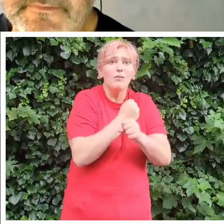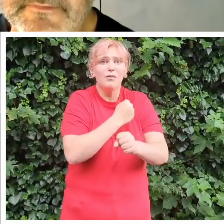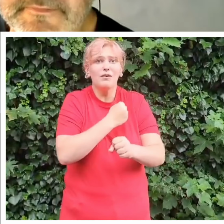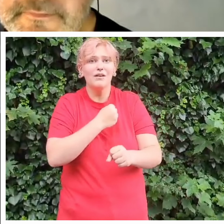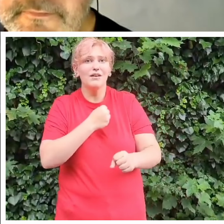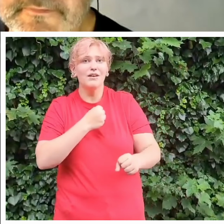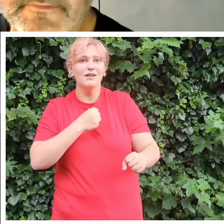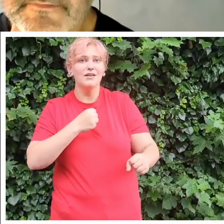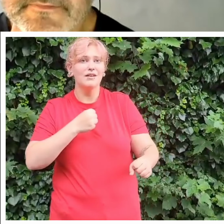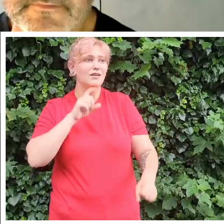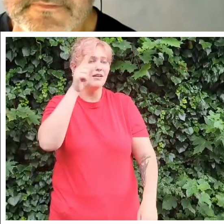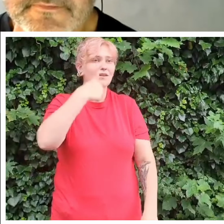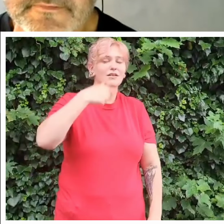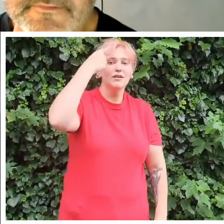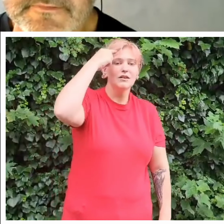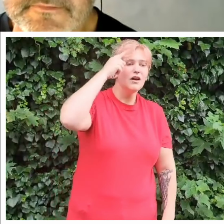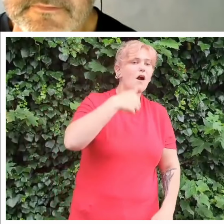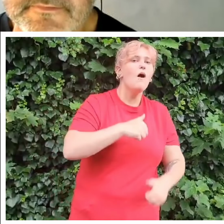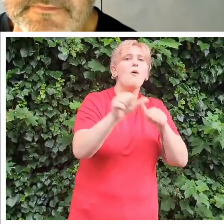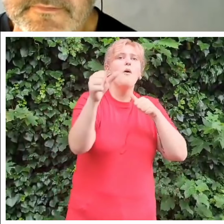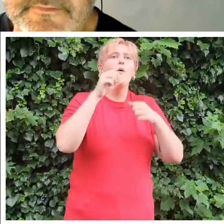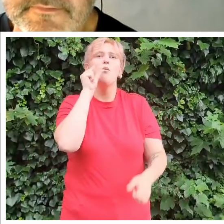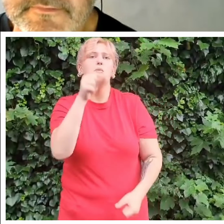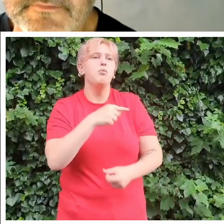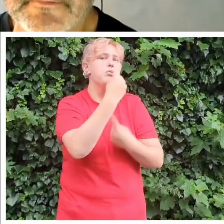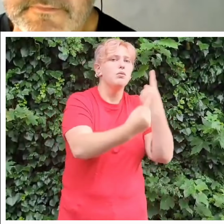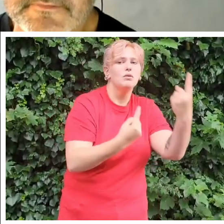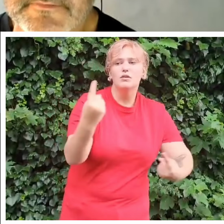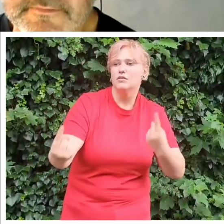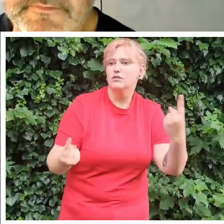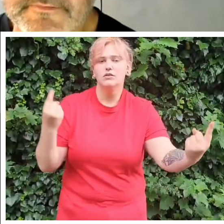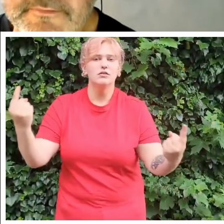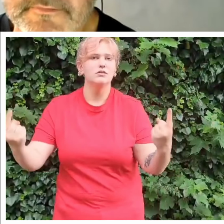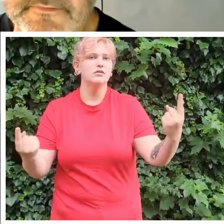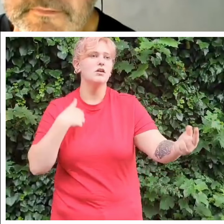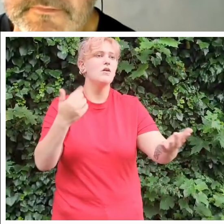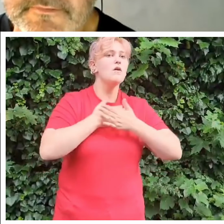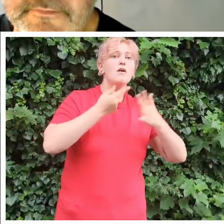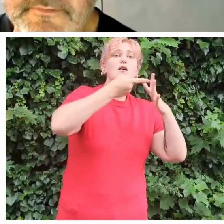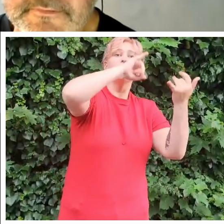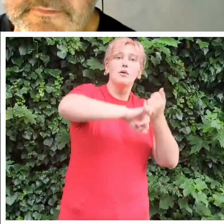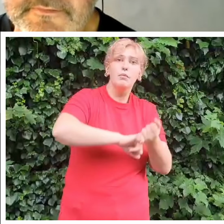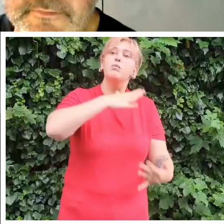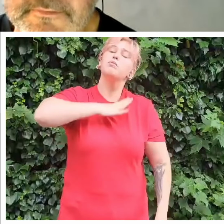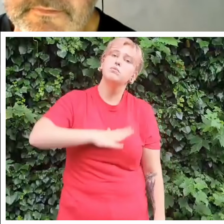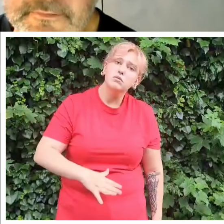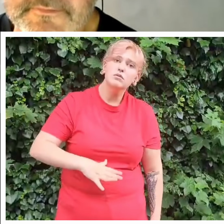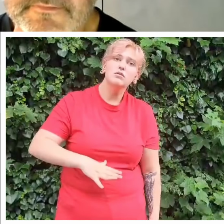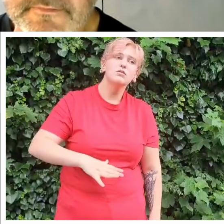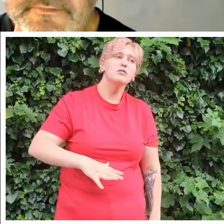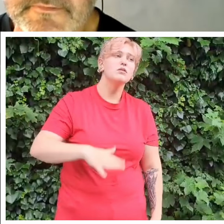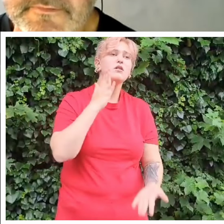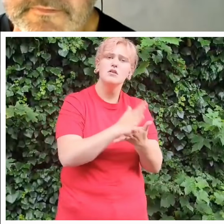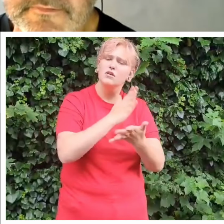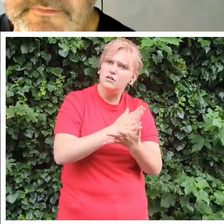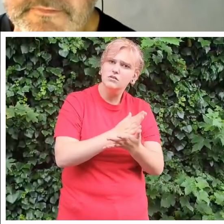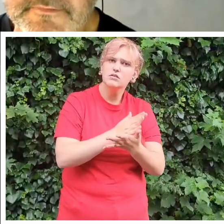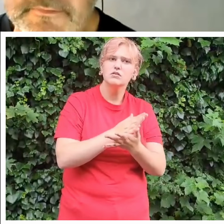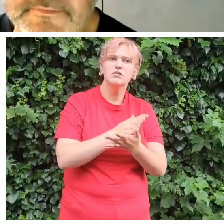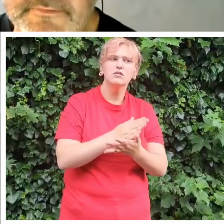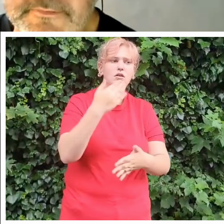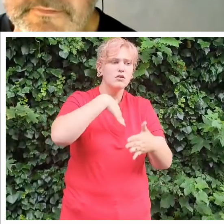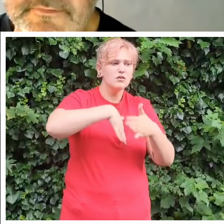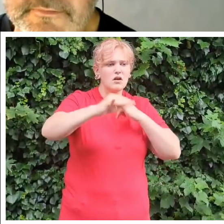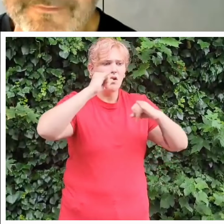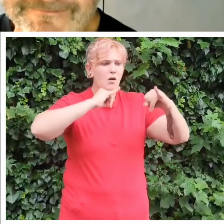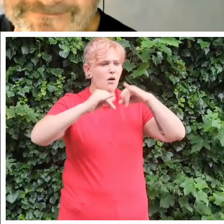it. But I think it's a great message to get across to people. And love is needed. Very much so in